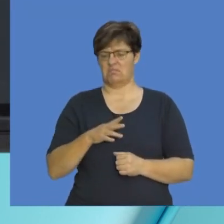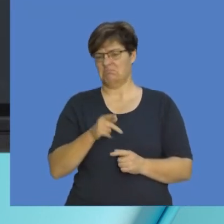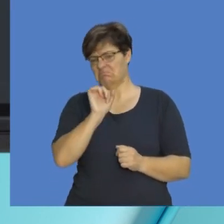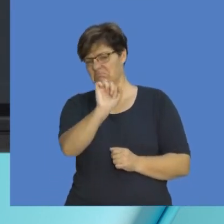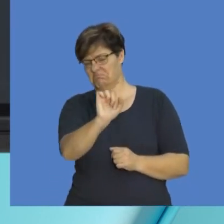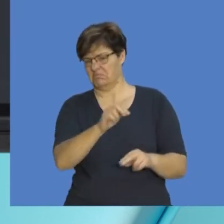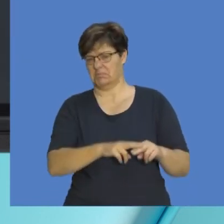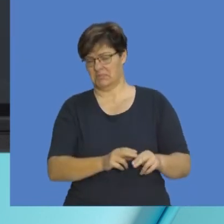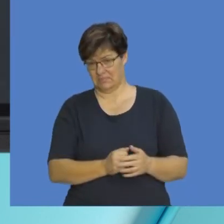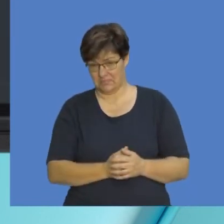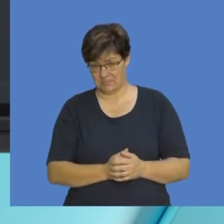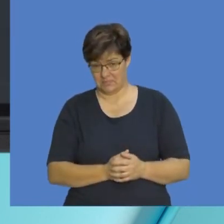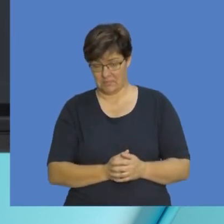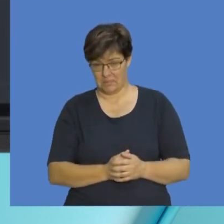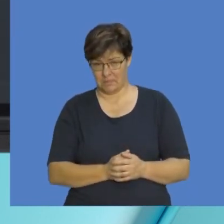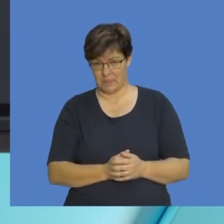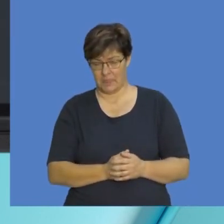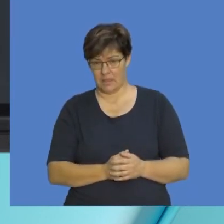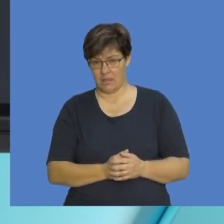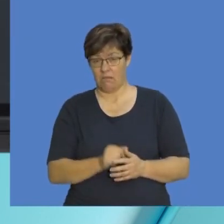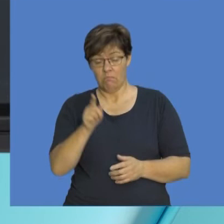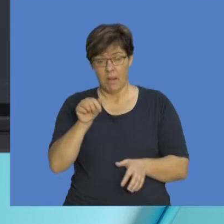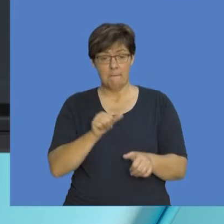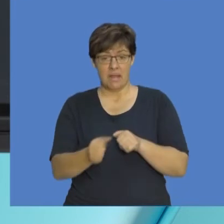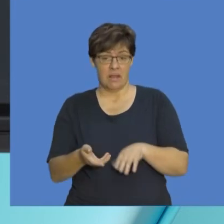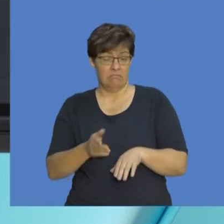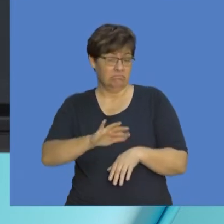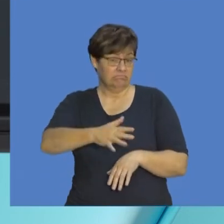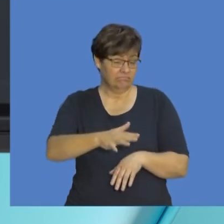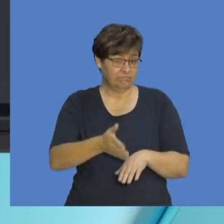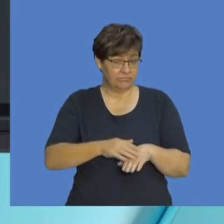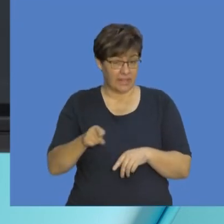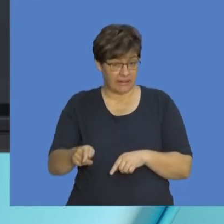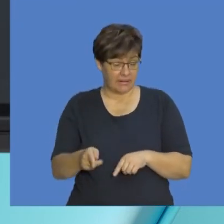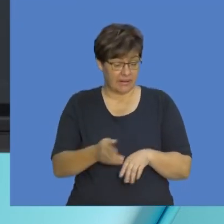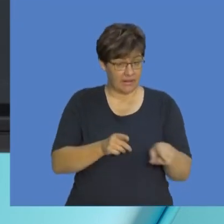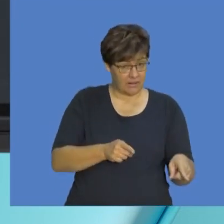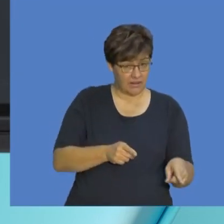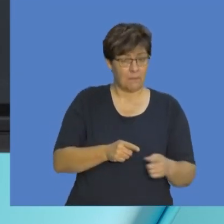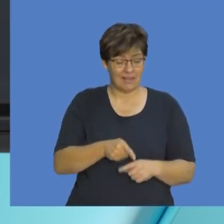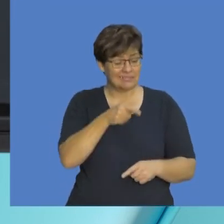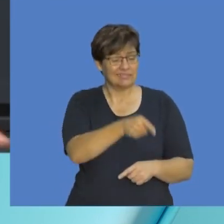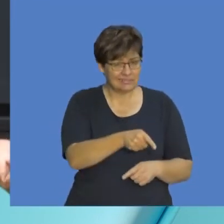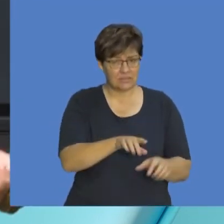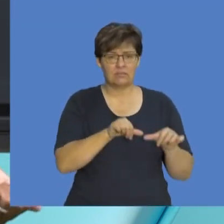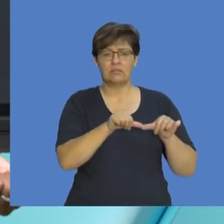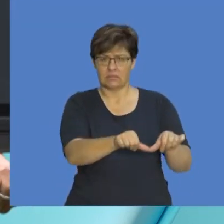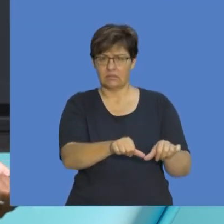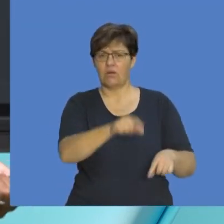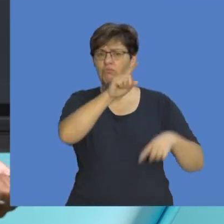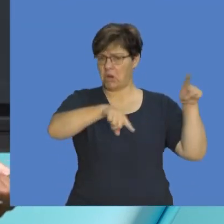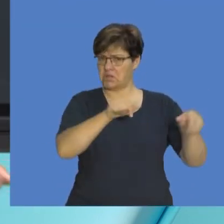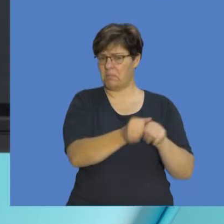depends. One salesman was better on average, but the other salesman was better using